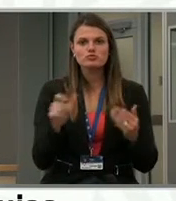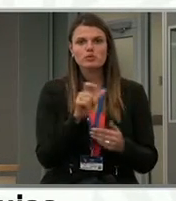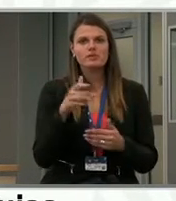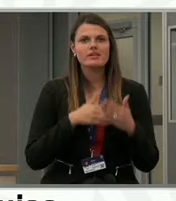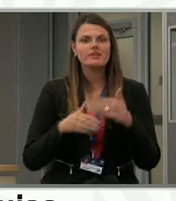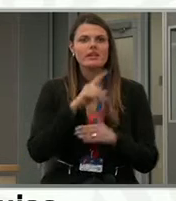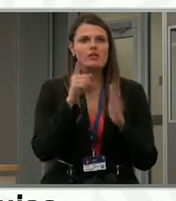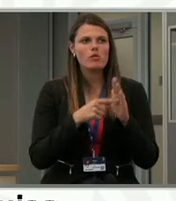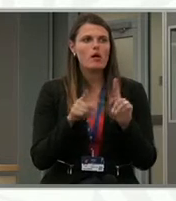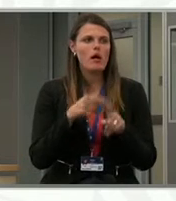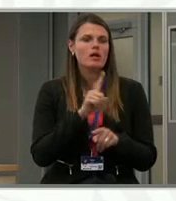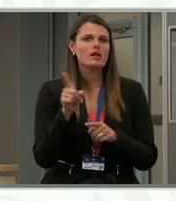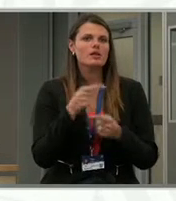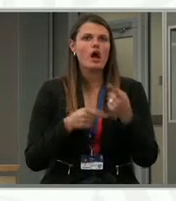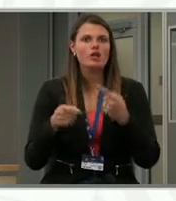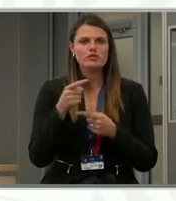As we have heard